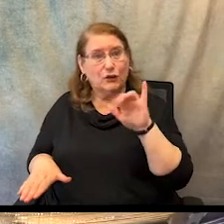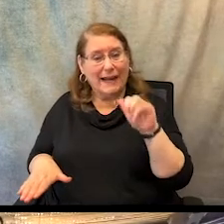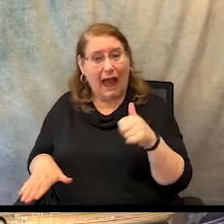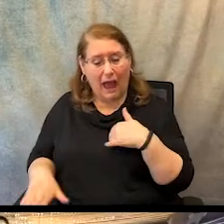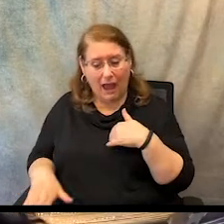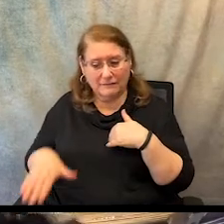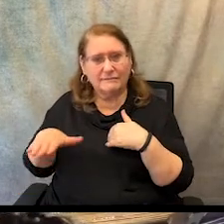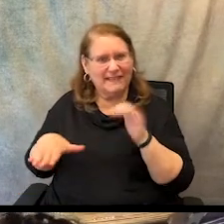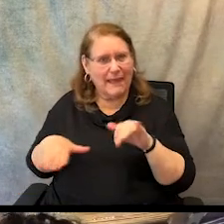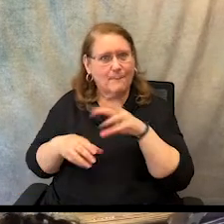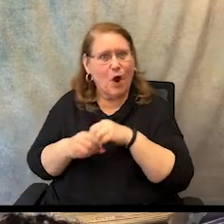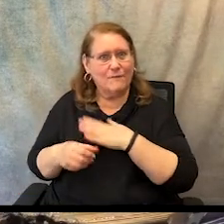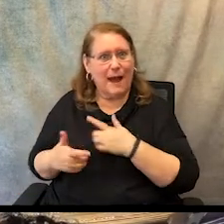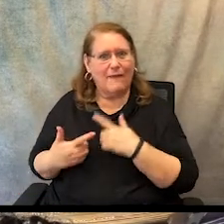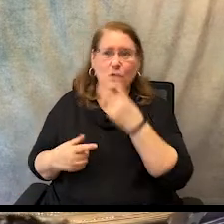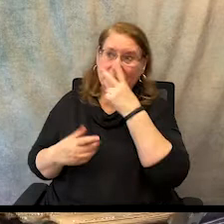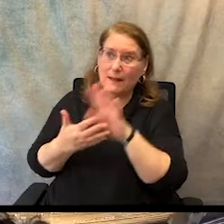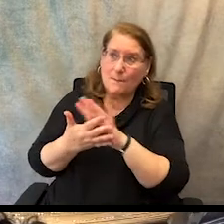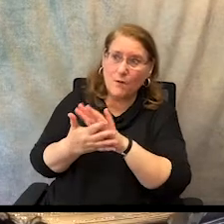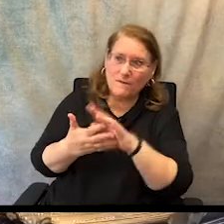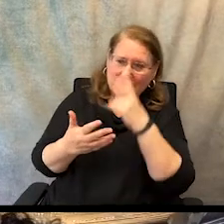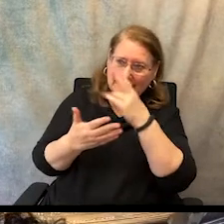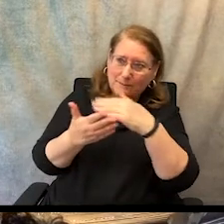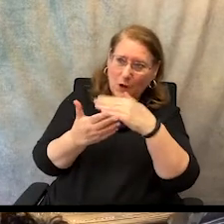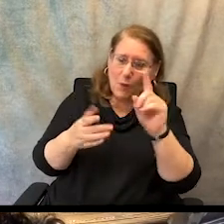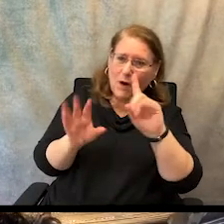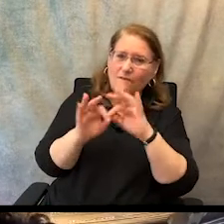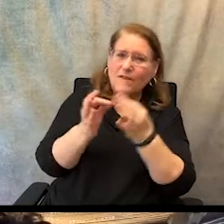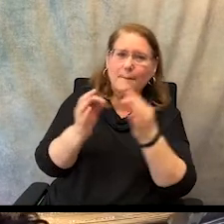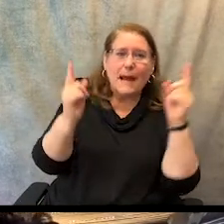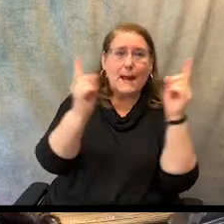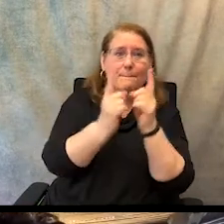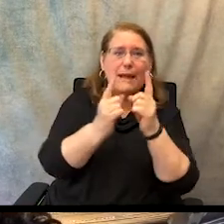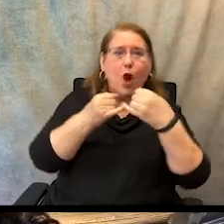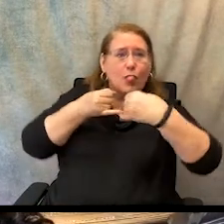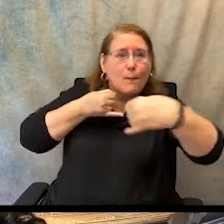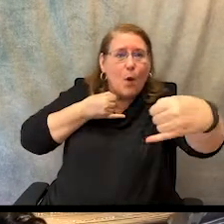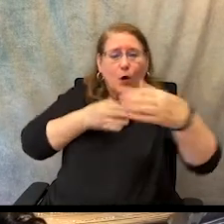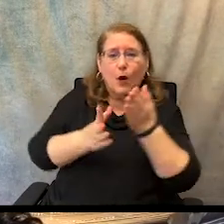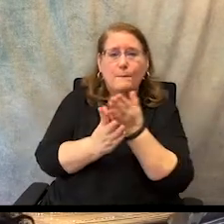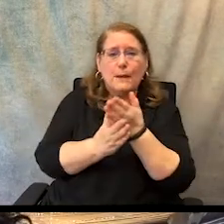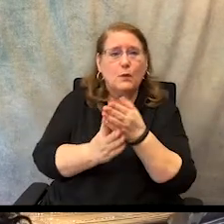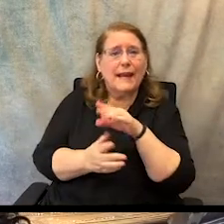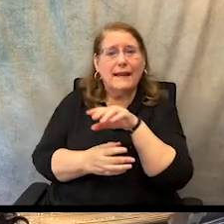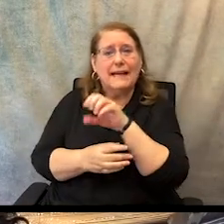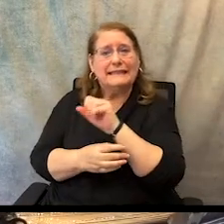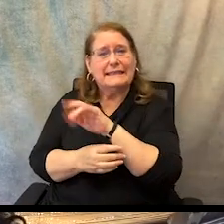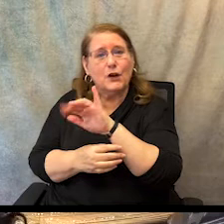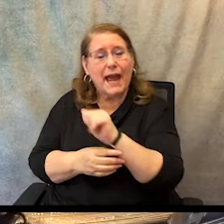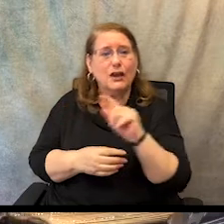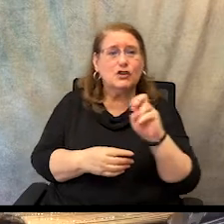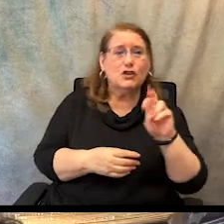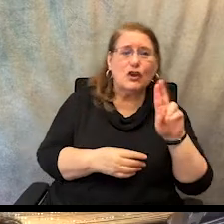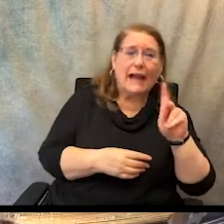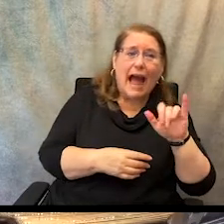because you see the movie and you see the scenes when the families was meeting on the border between Syria and Turkey. The